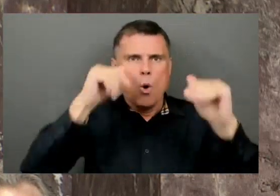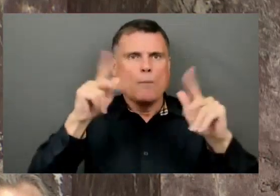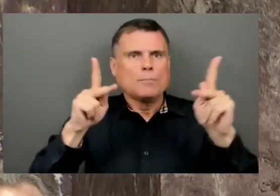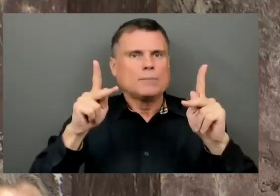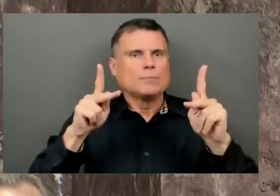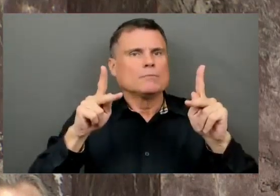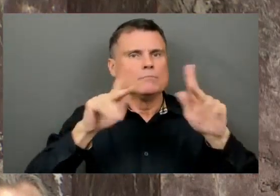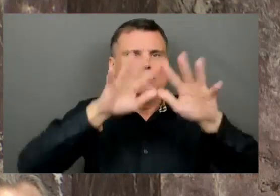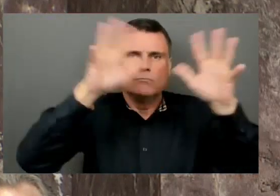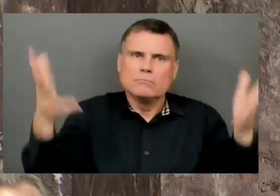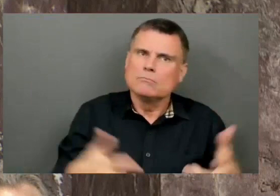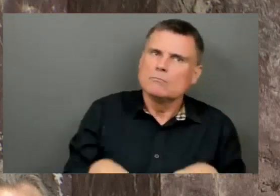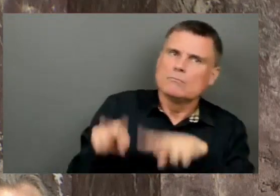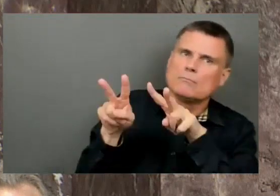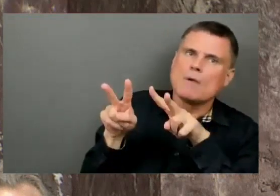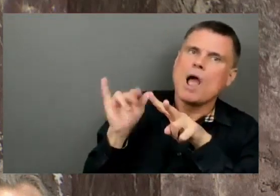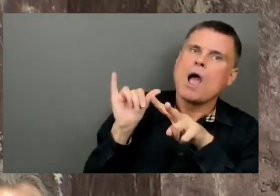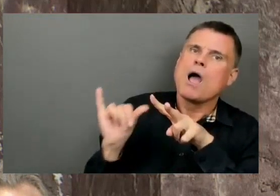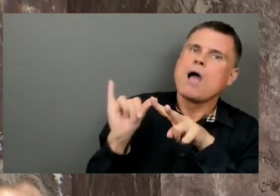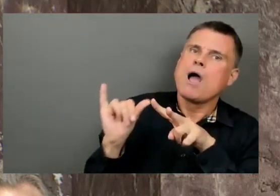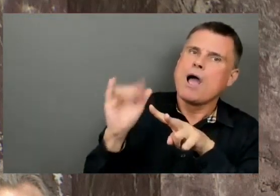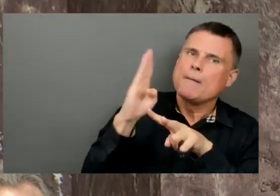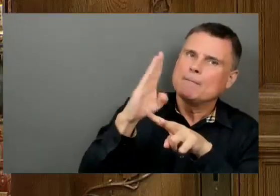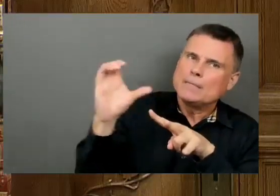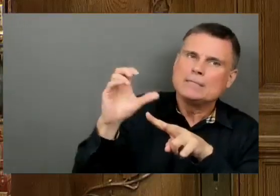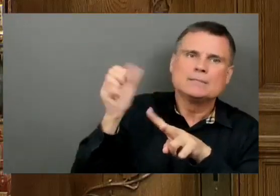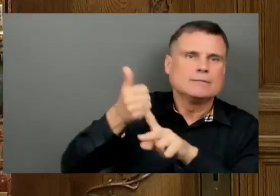who they love, and feel safe in doing that.